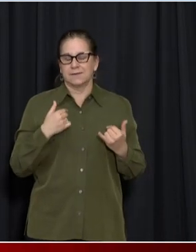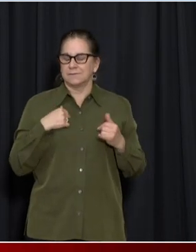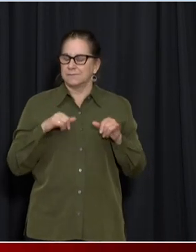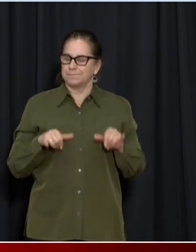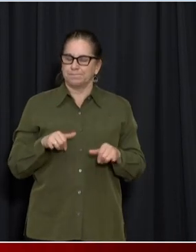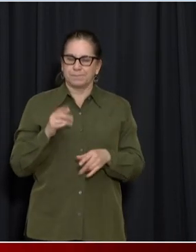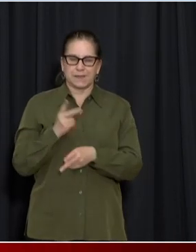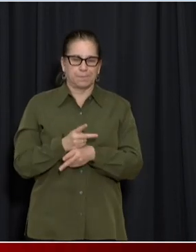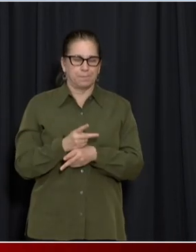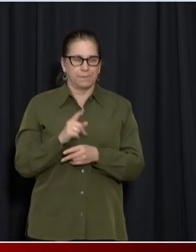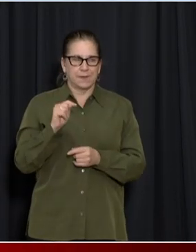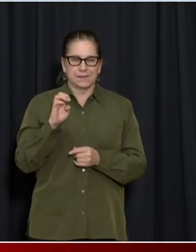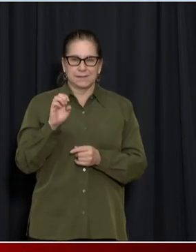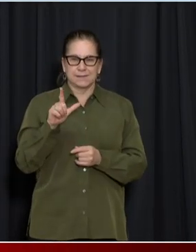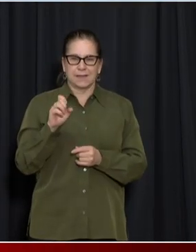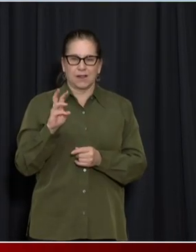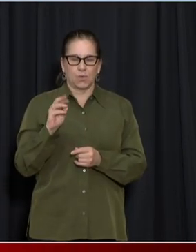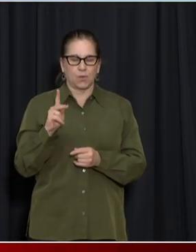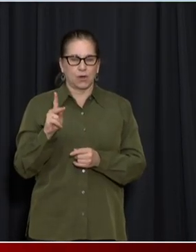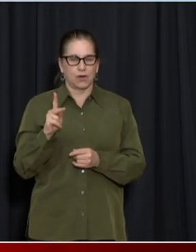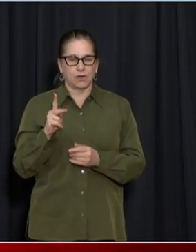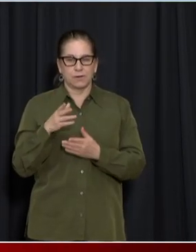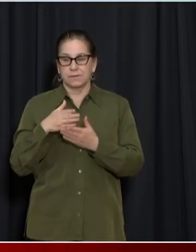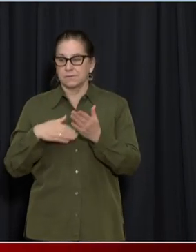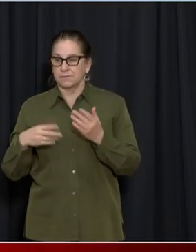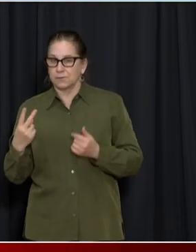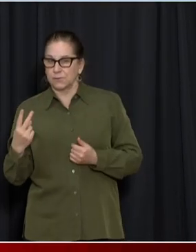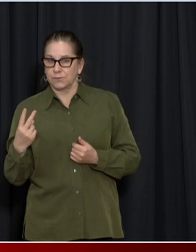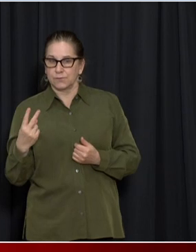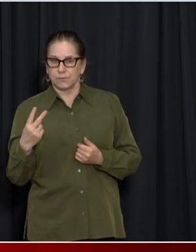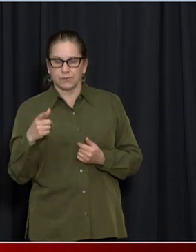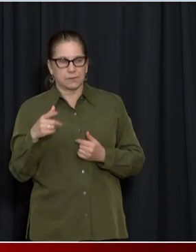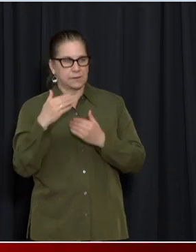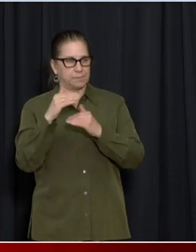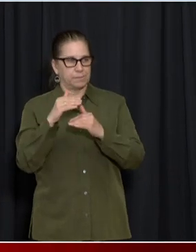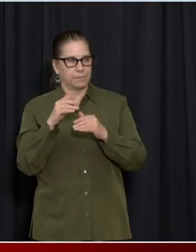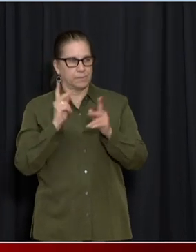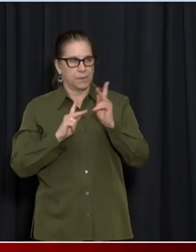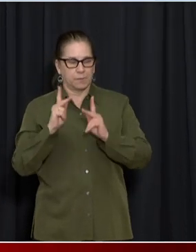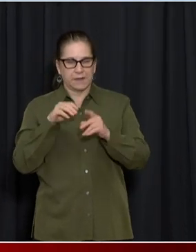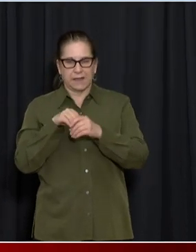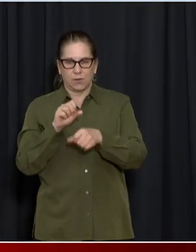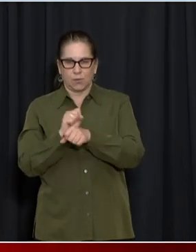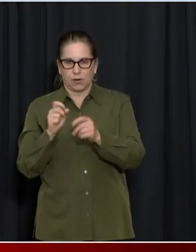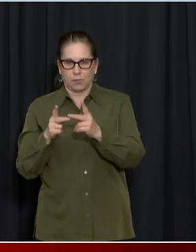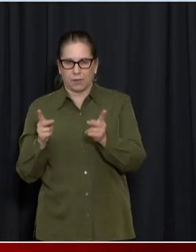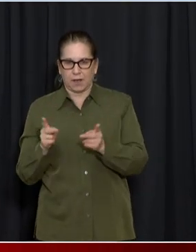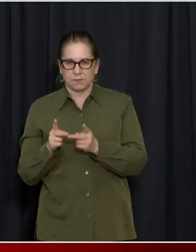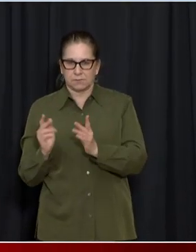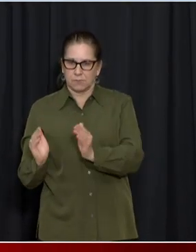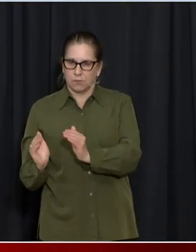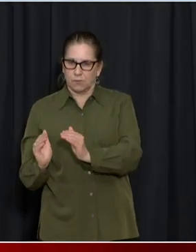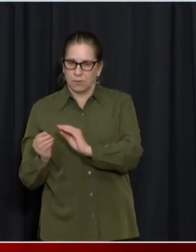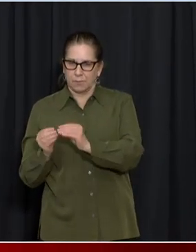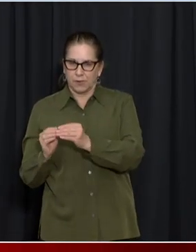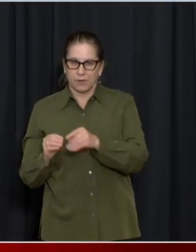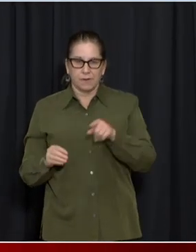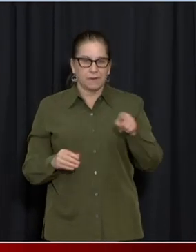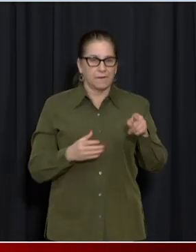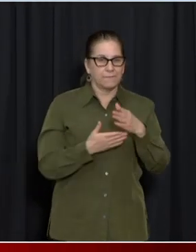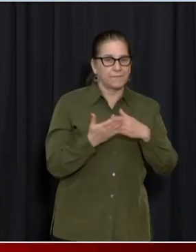2. Finally, places like bars and nightclubs are recommended to begin reopening in Phase 3 with strict capacity